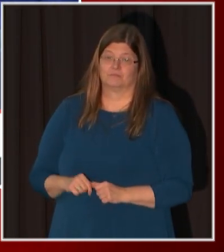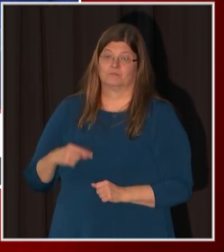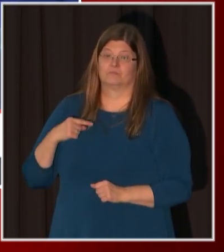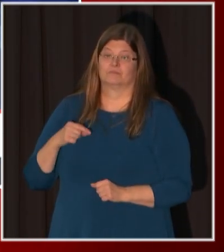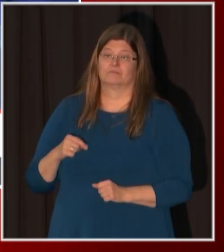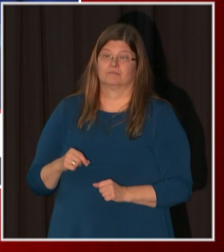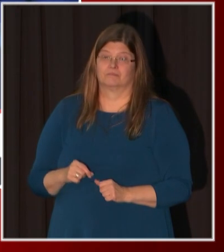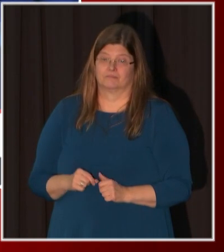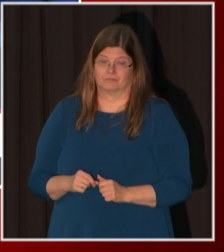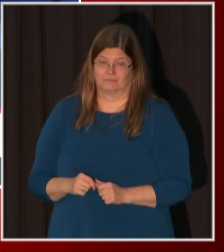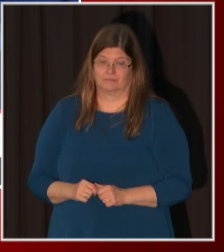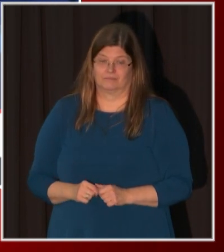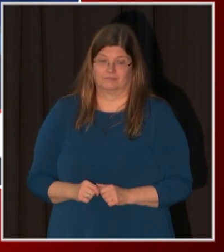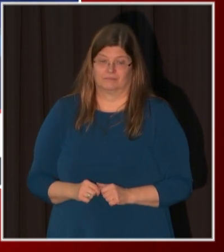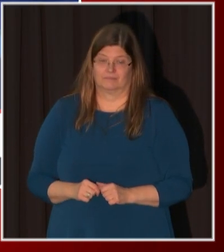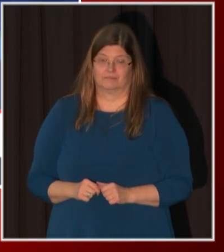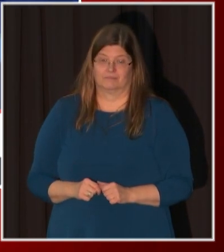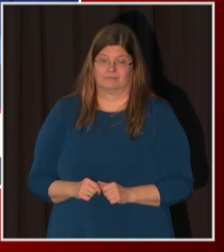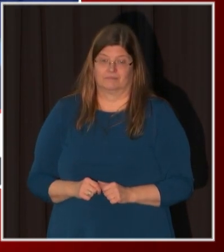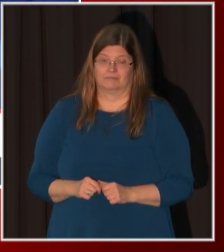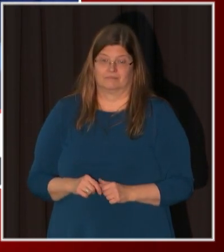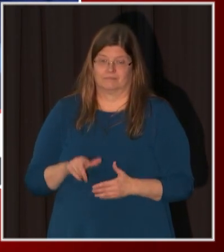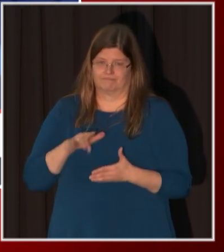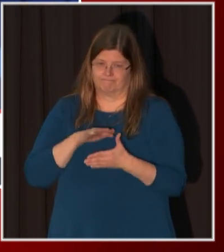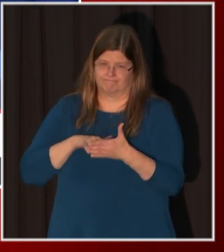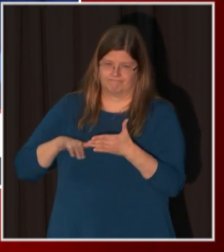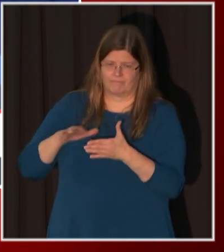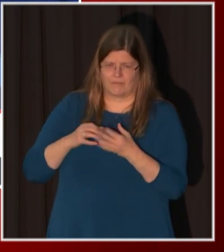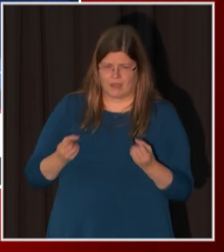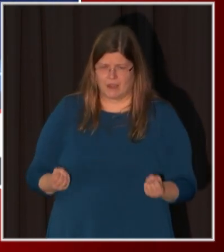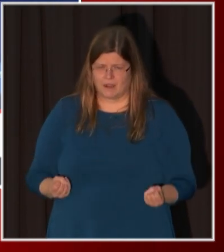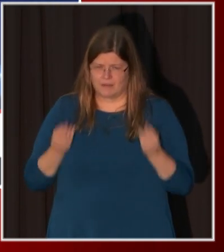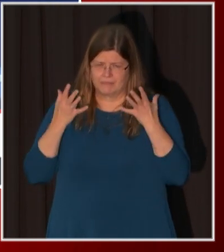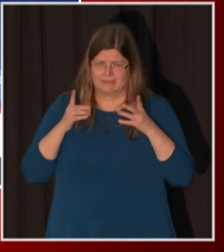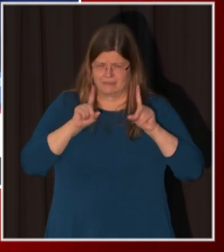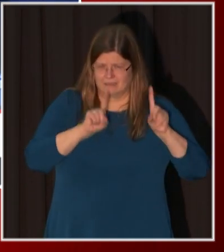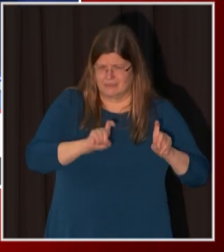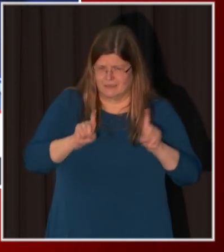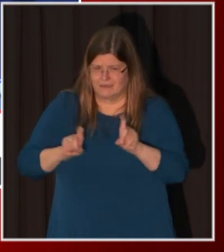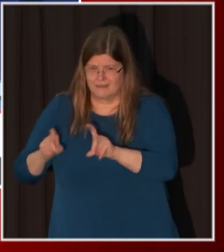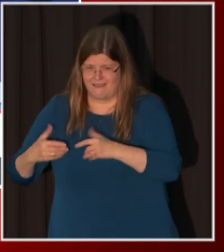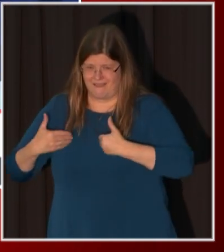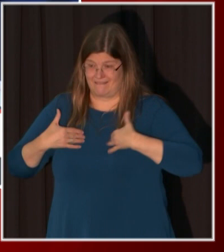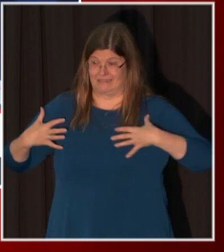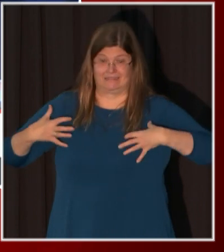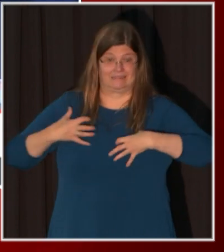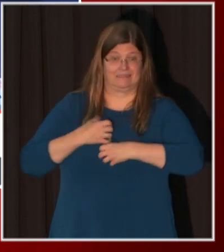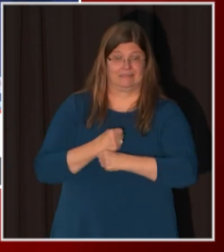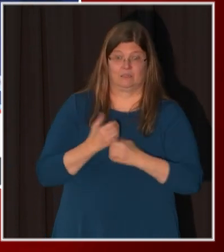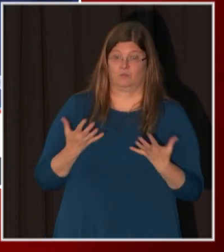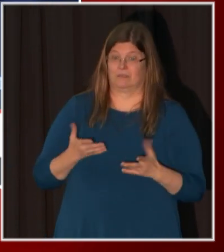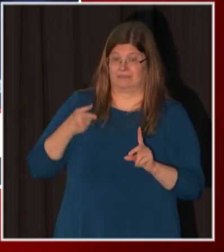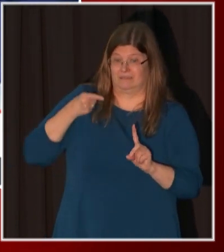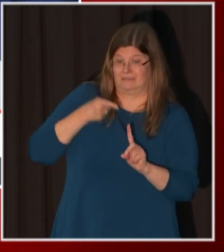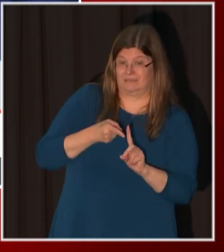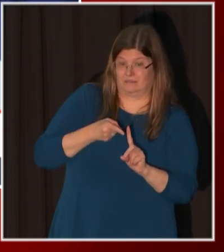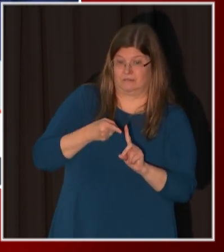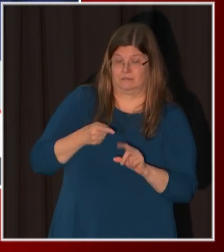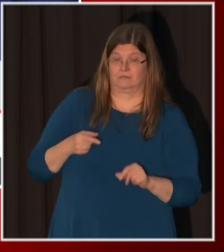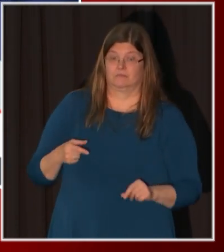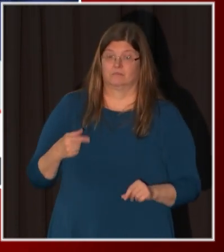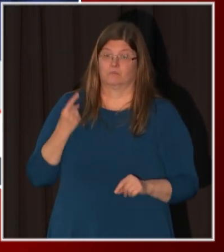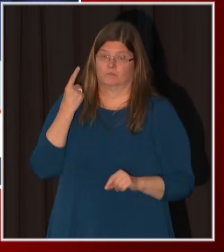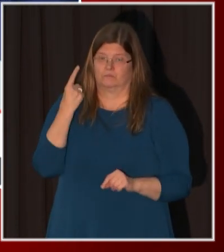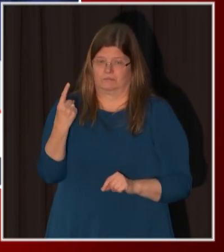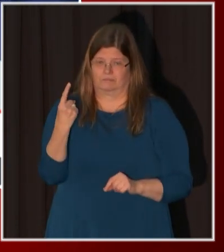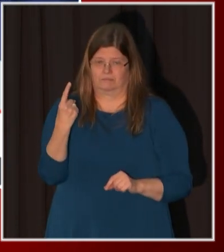the testing capacity in the district. And at a high level, what I will share is that we have one public health